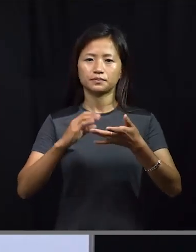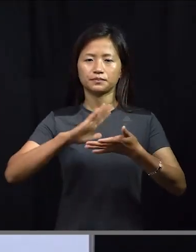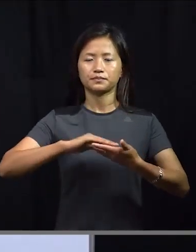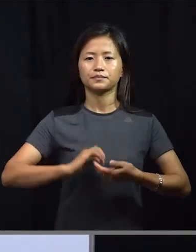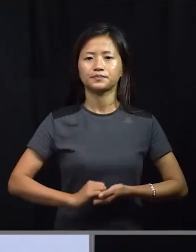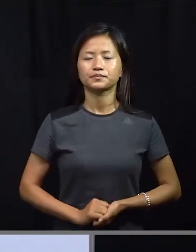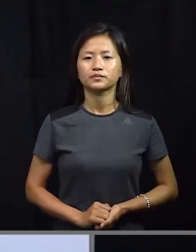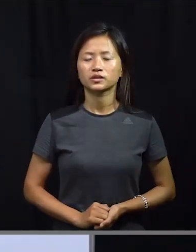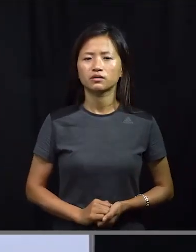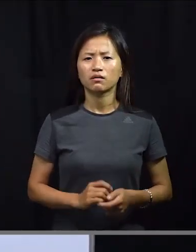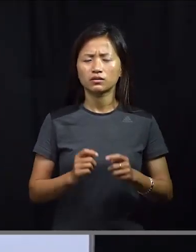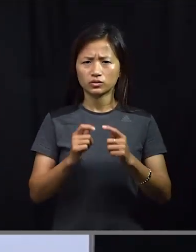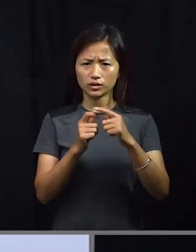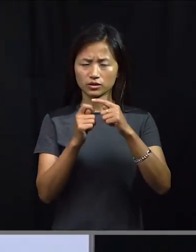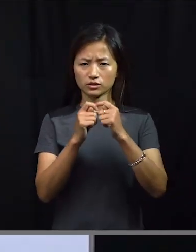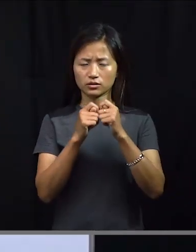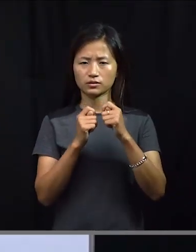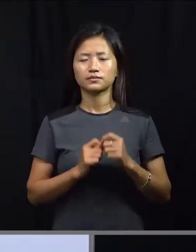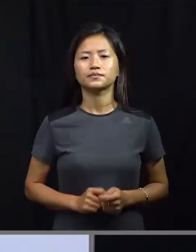Okay, so traditionally this type